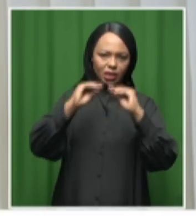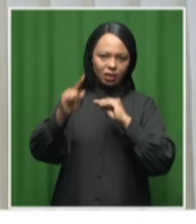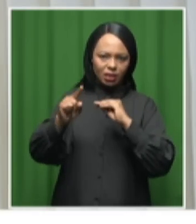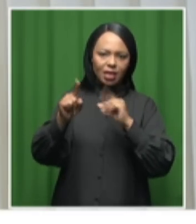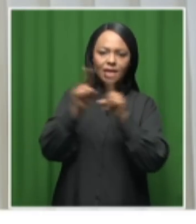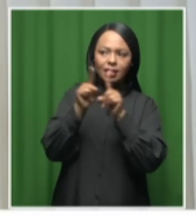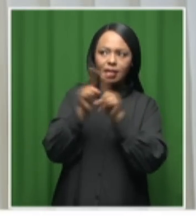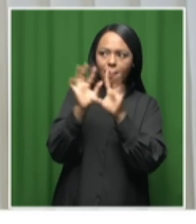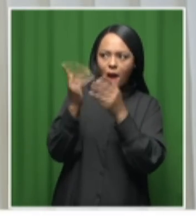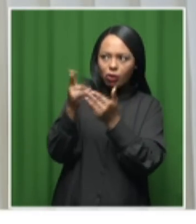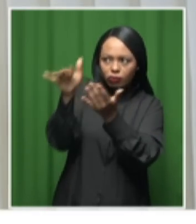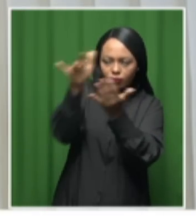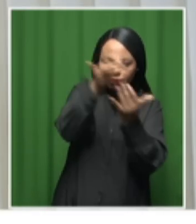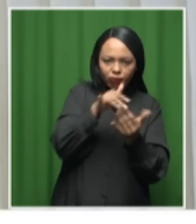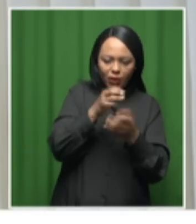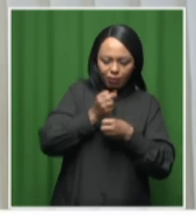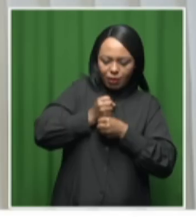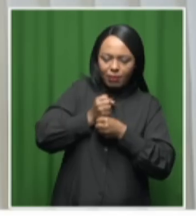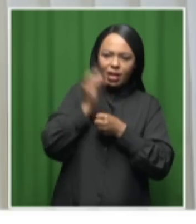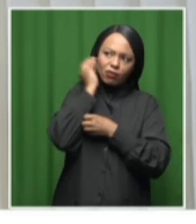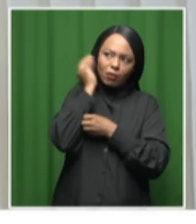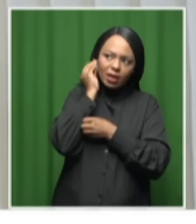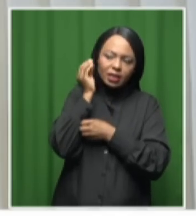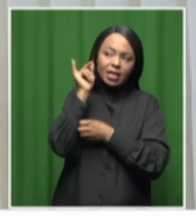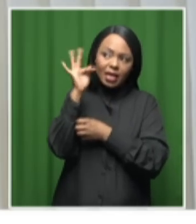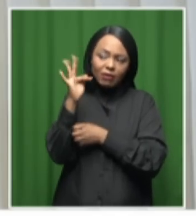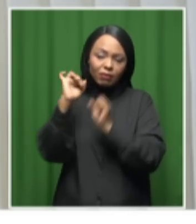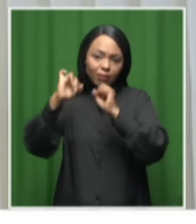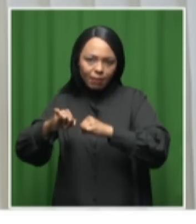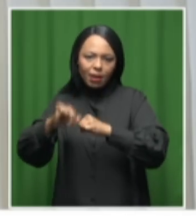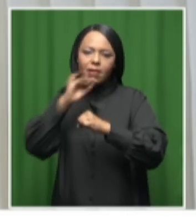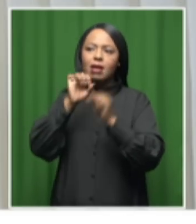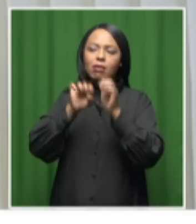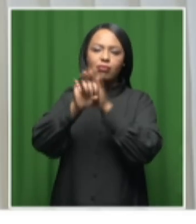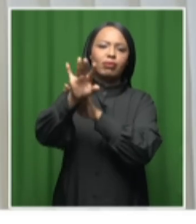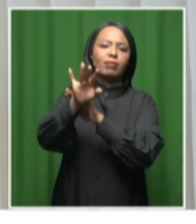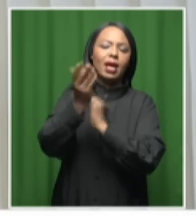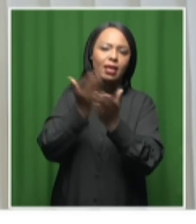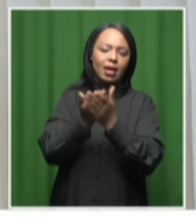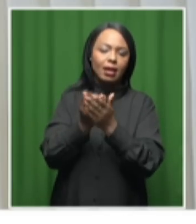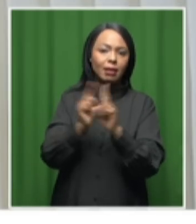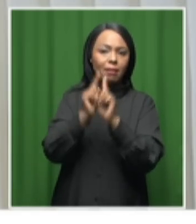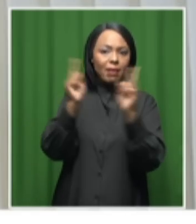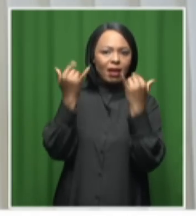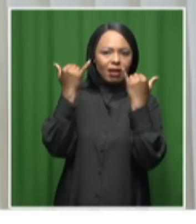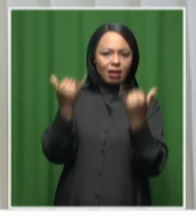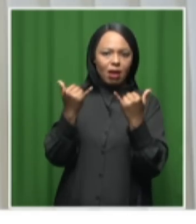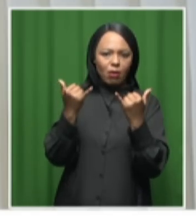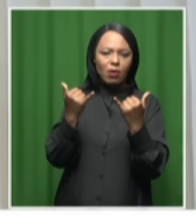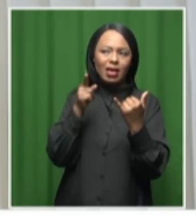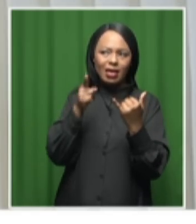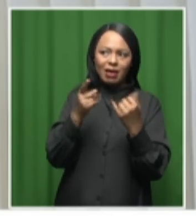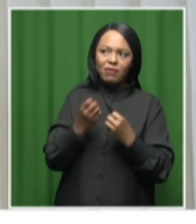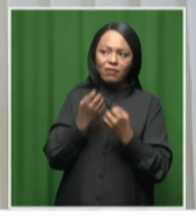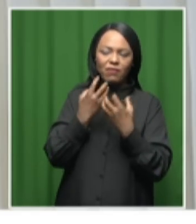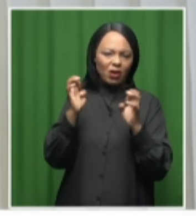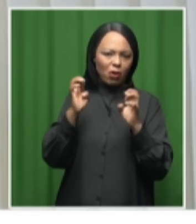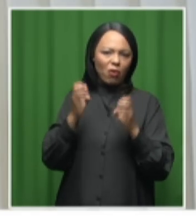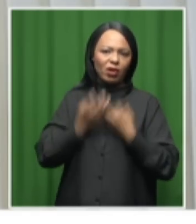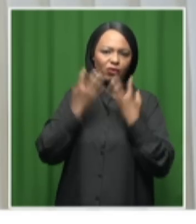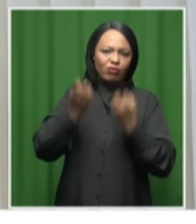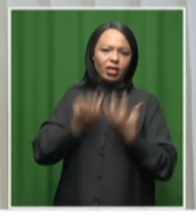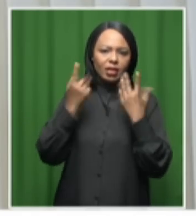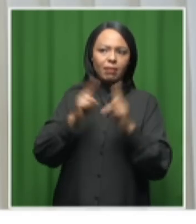of information so that it can be published for freedom of expression purposes. But that cannot mean that you need to flout the